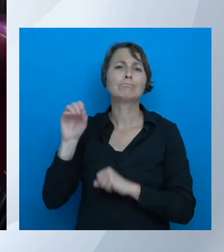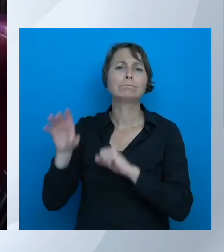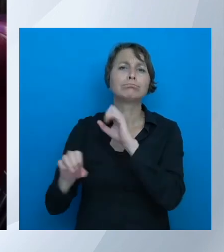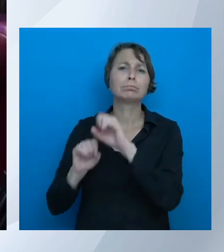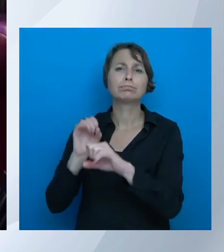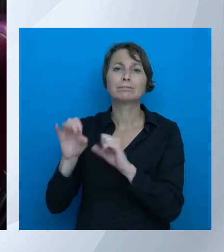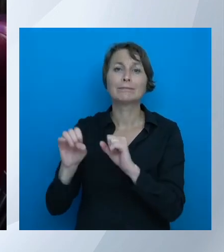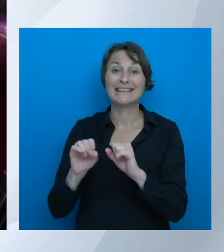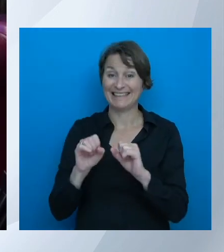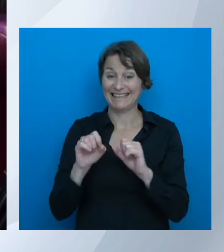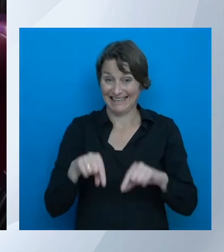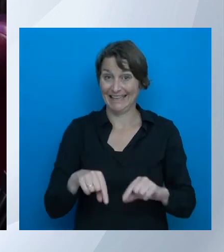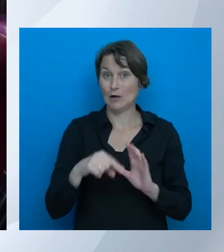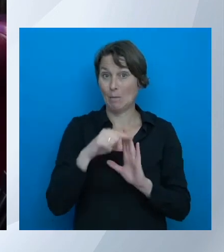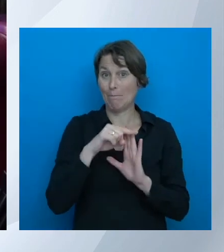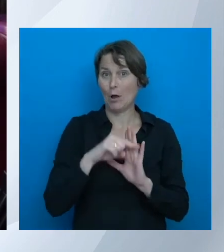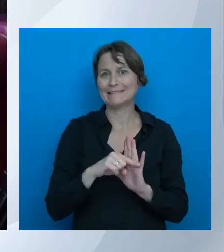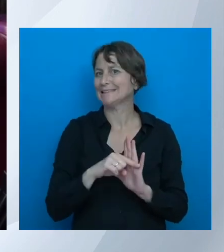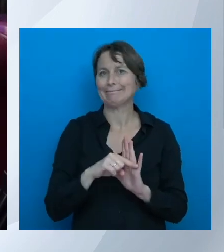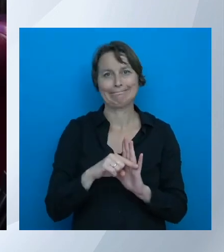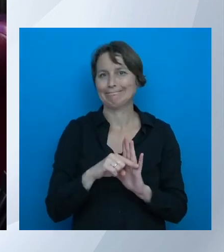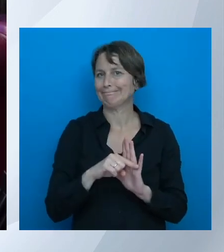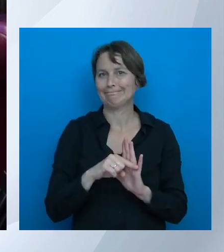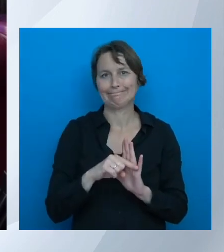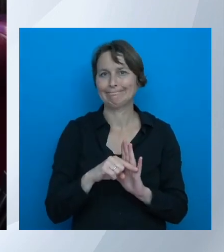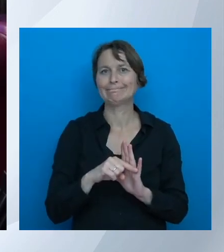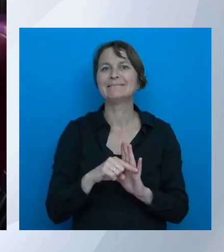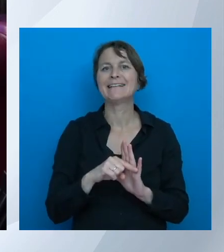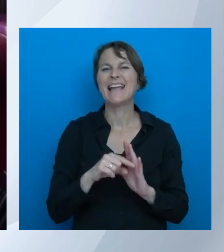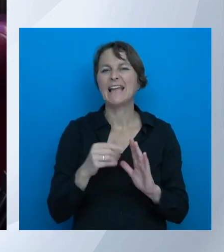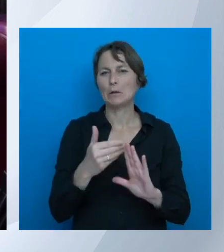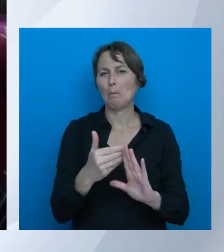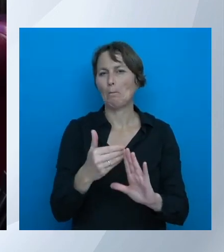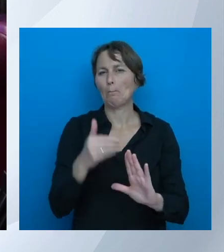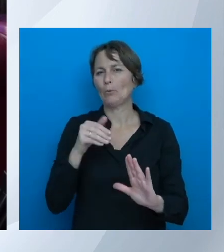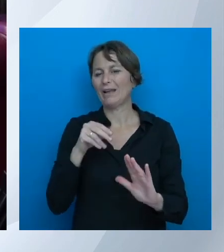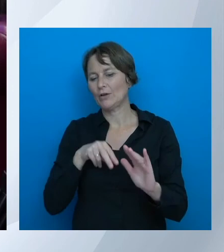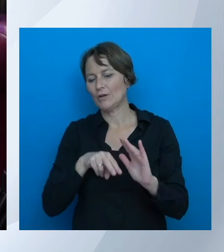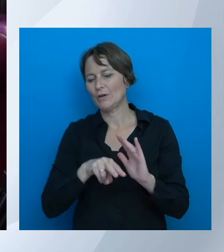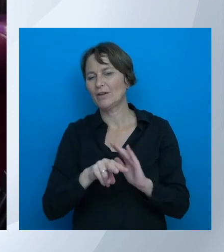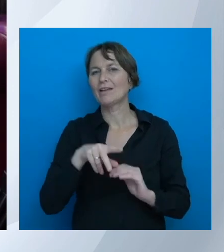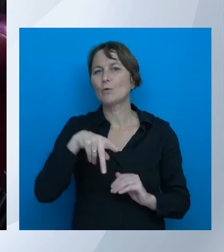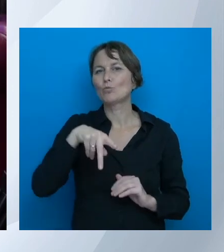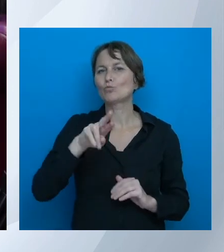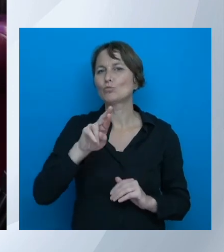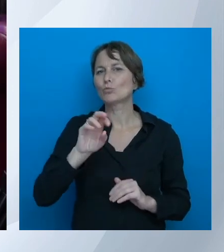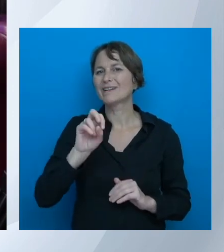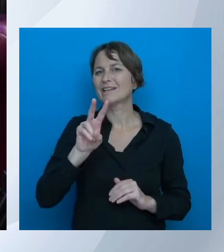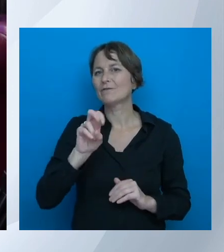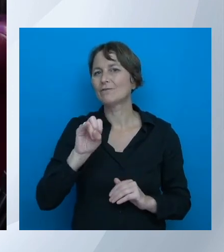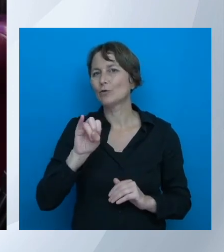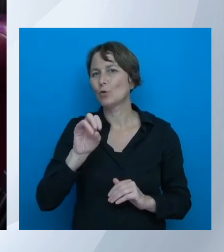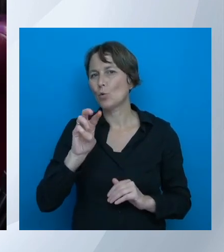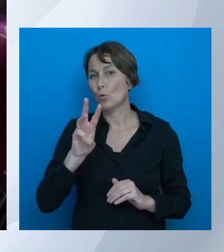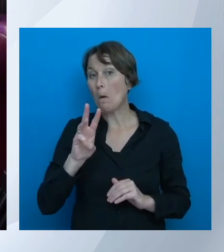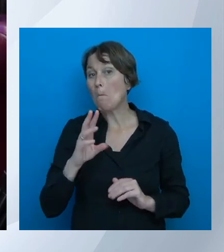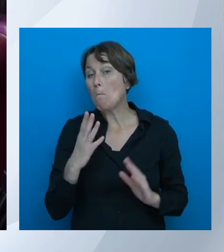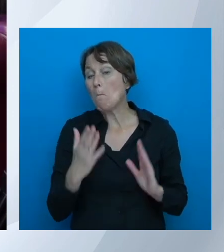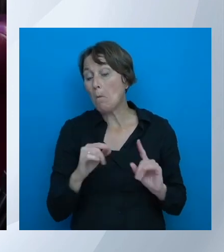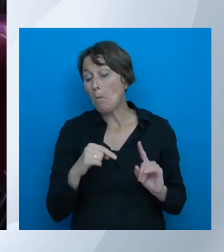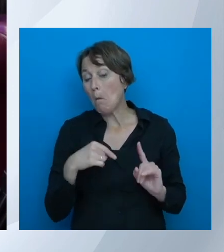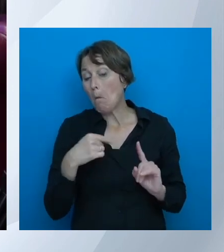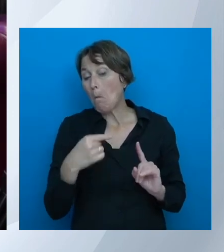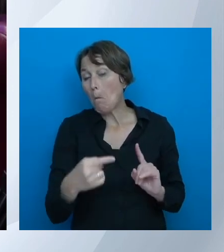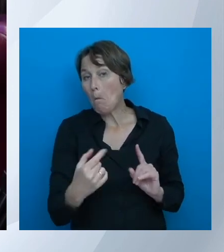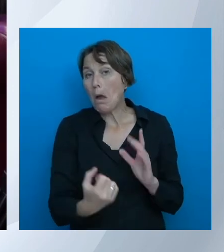Policy yet. Okay. It's still preview, so we might see that happening, but you can